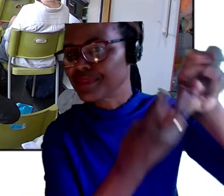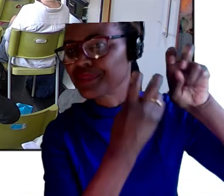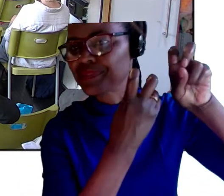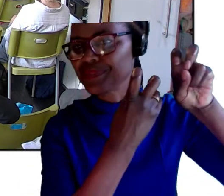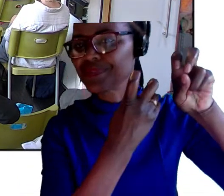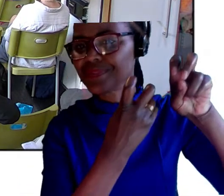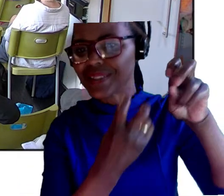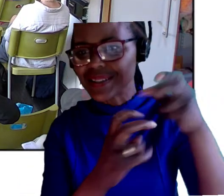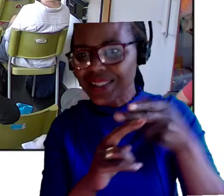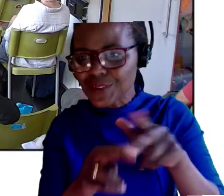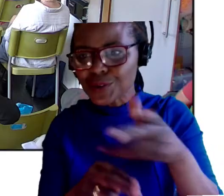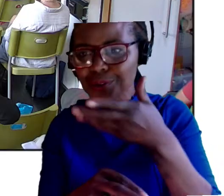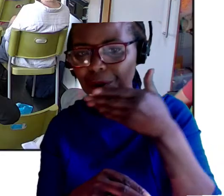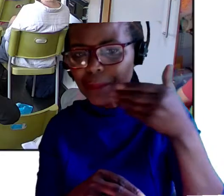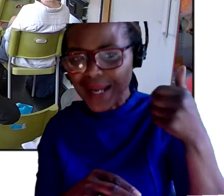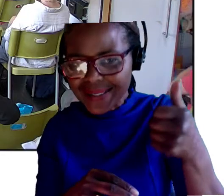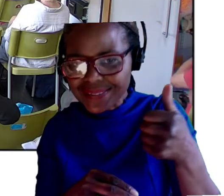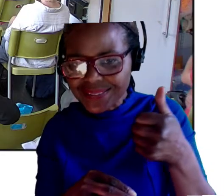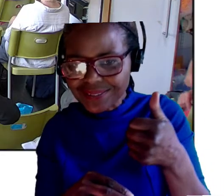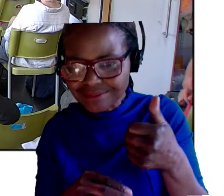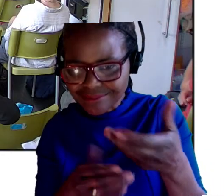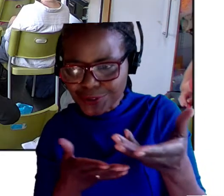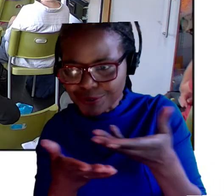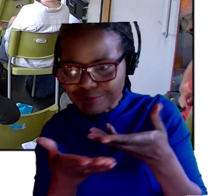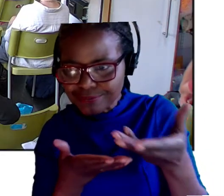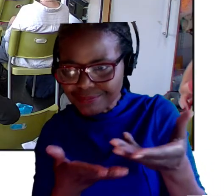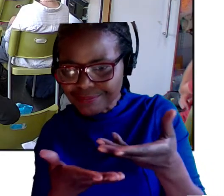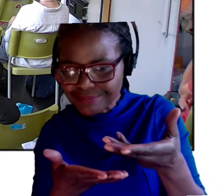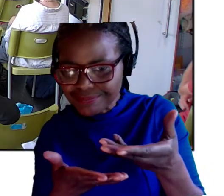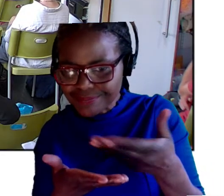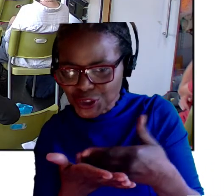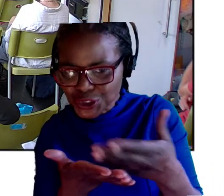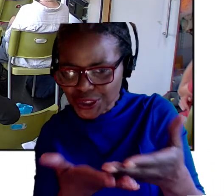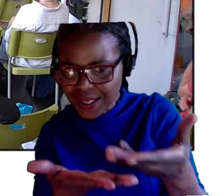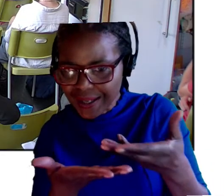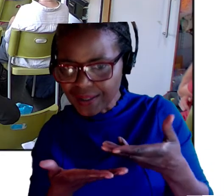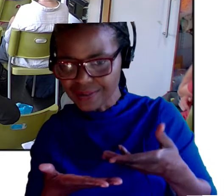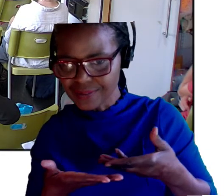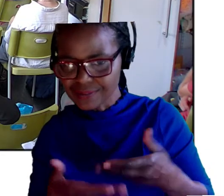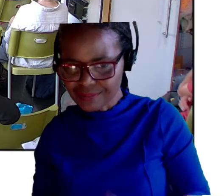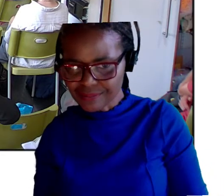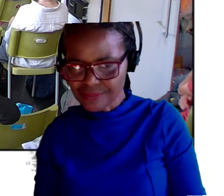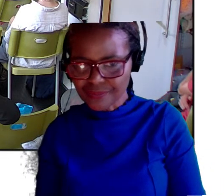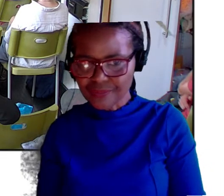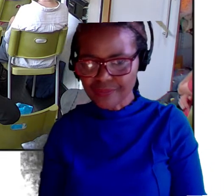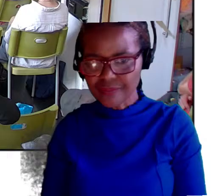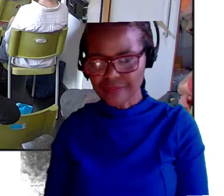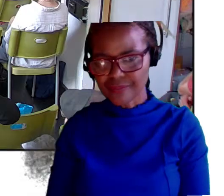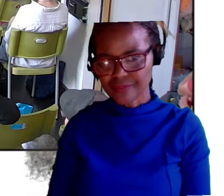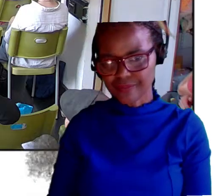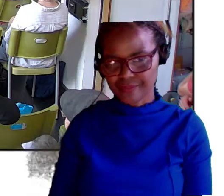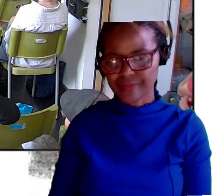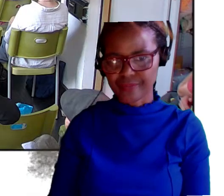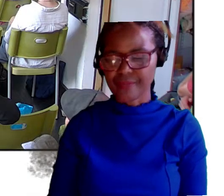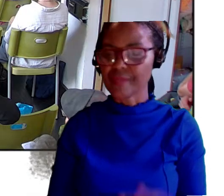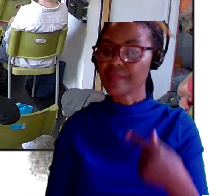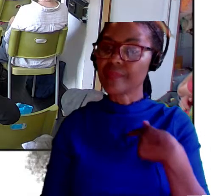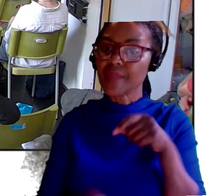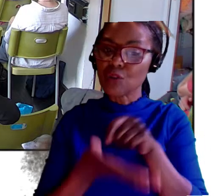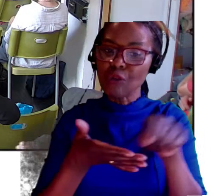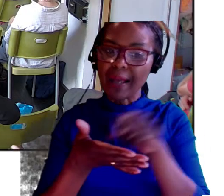one of the most, for me, I've been writing lots of stories recently that